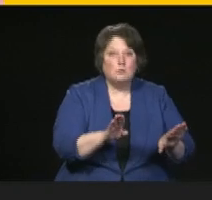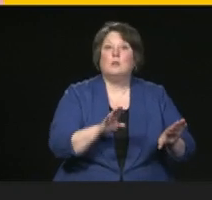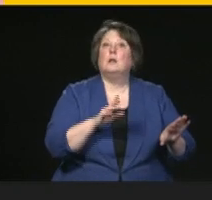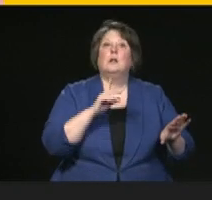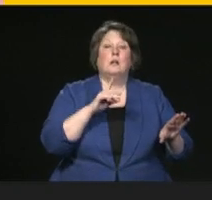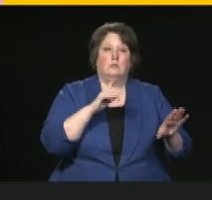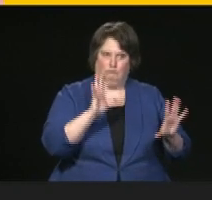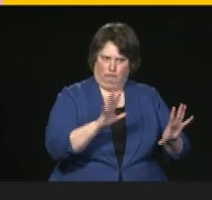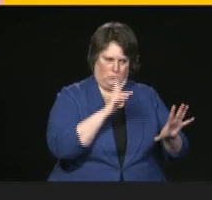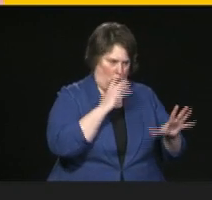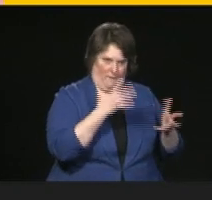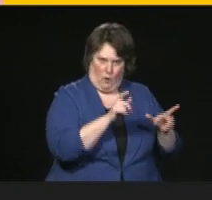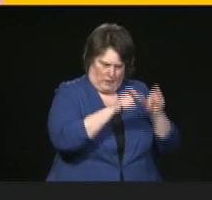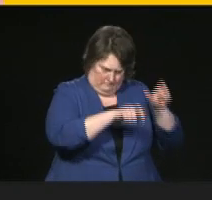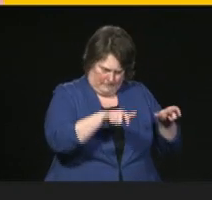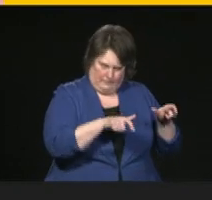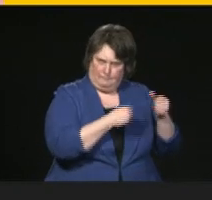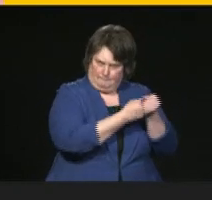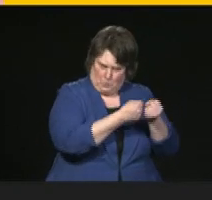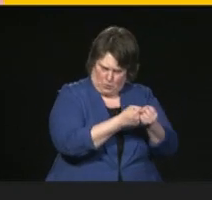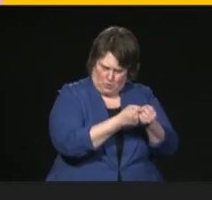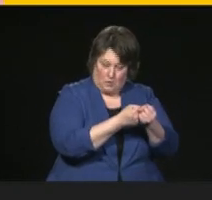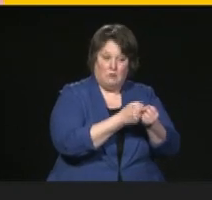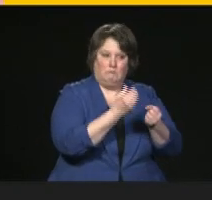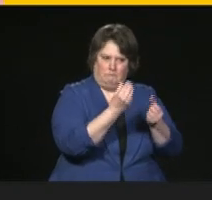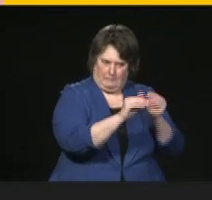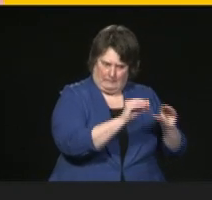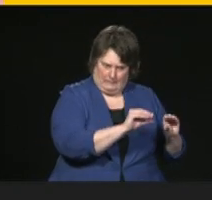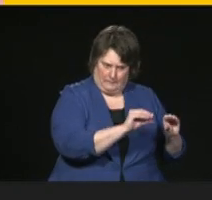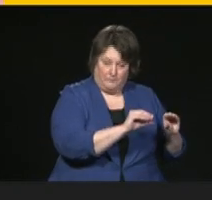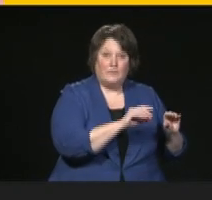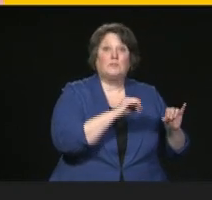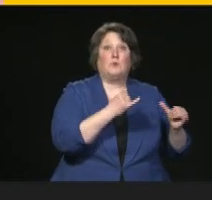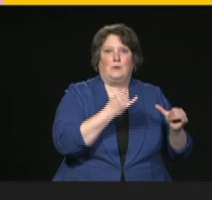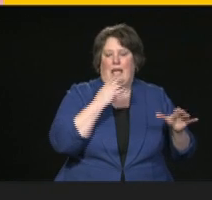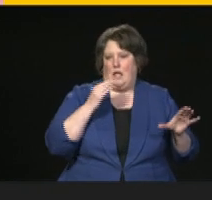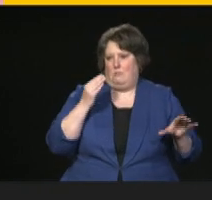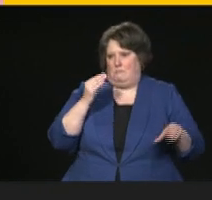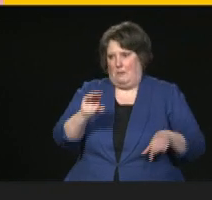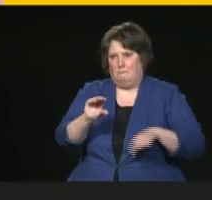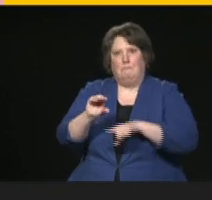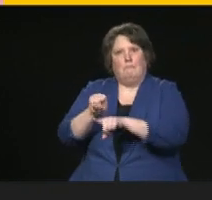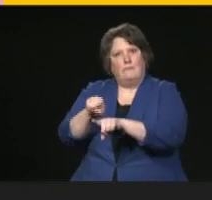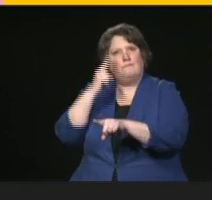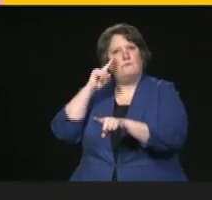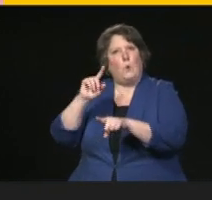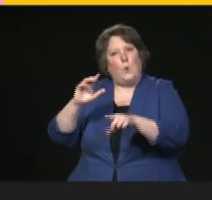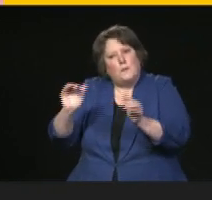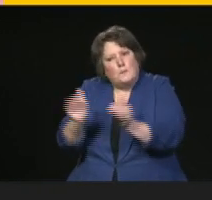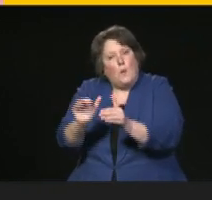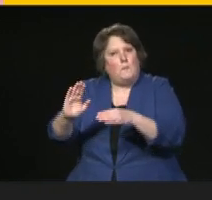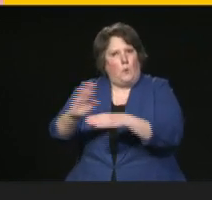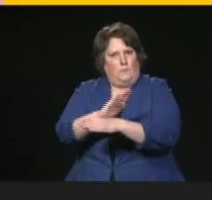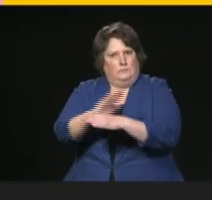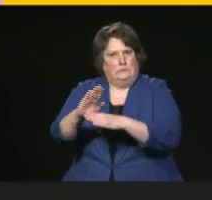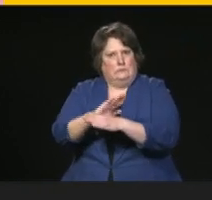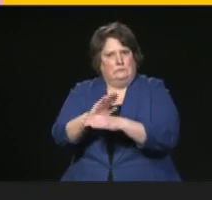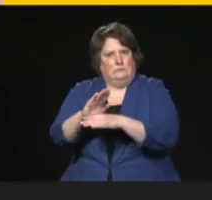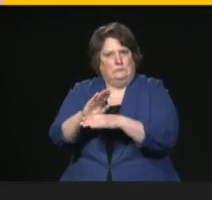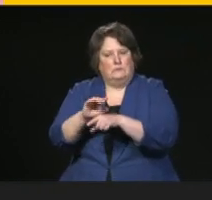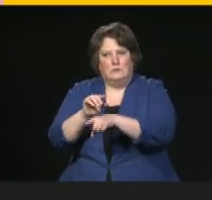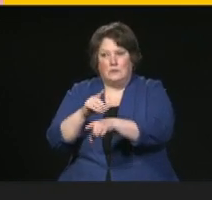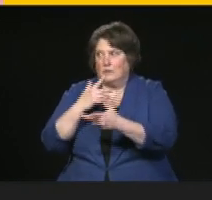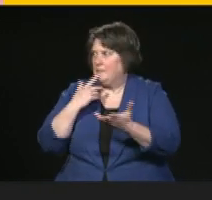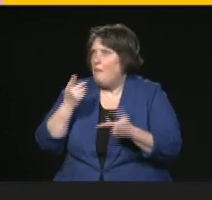Canadian small business is not penalized and indeed has the resources that it takes to weather